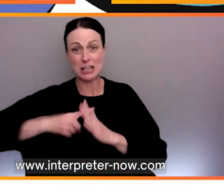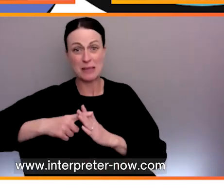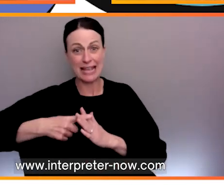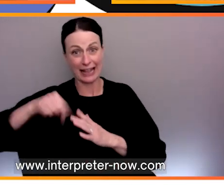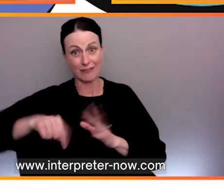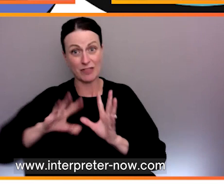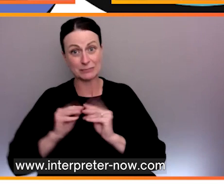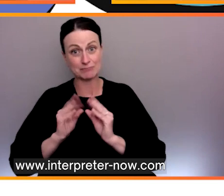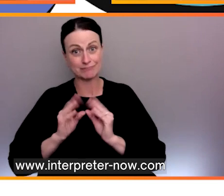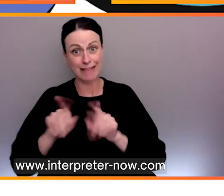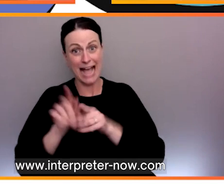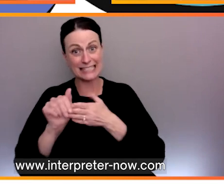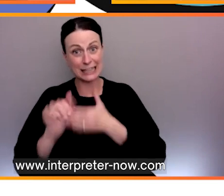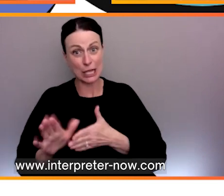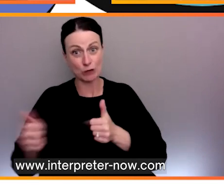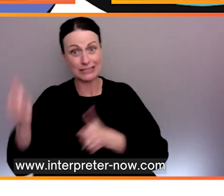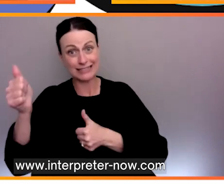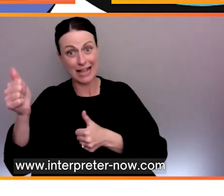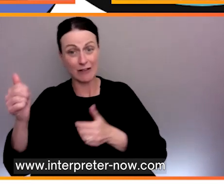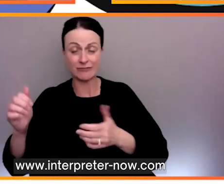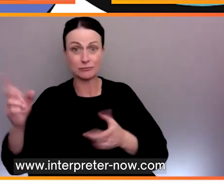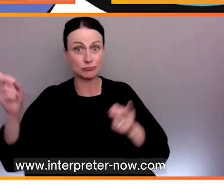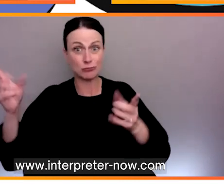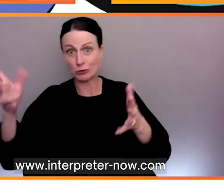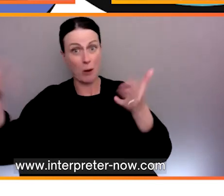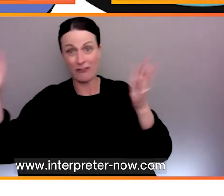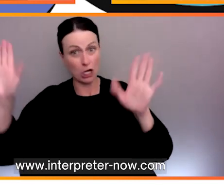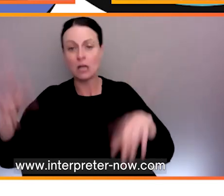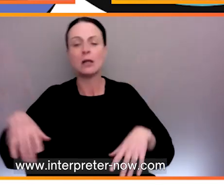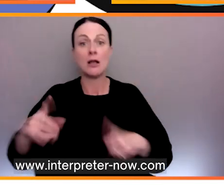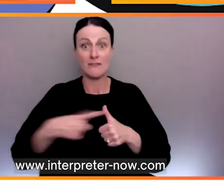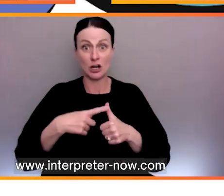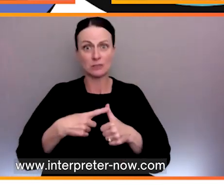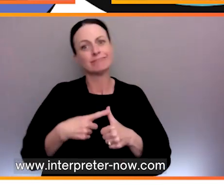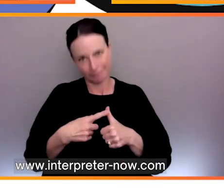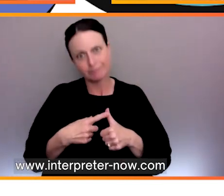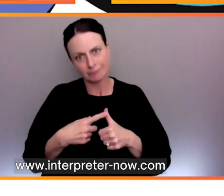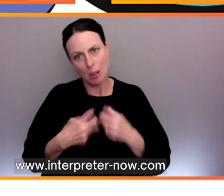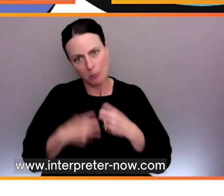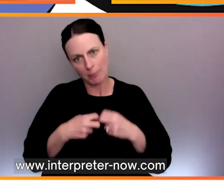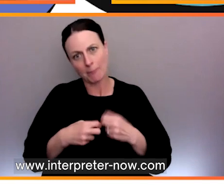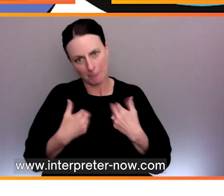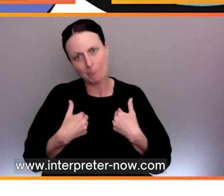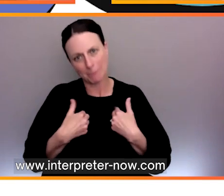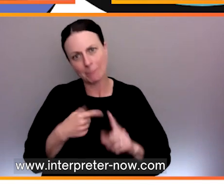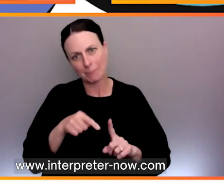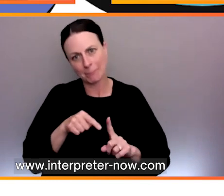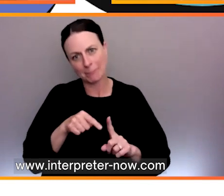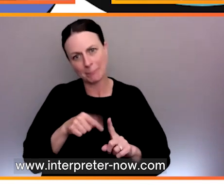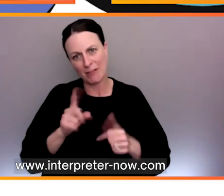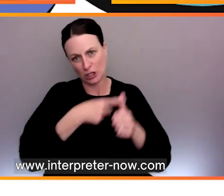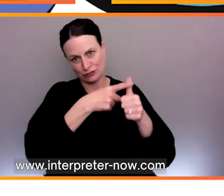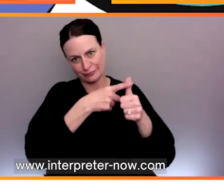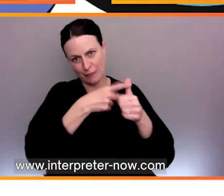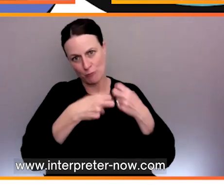leaders, executives of companies, first of all, recognize you have a problem. And so that's job number